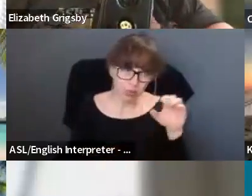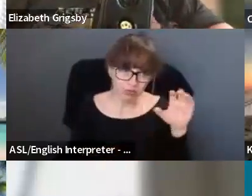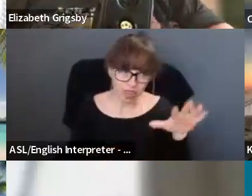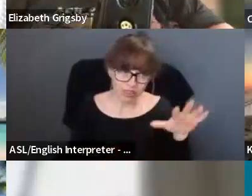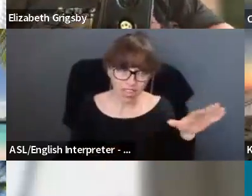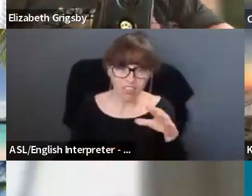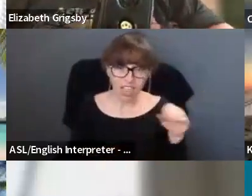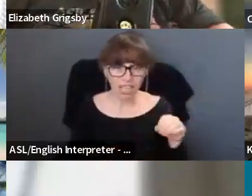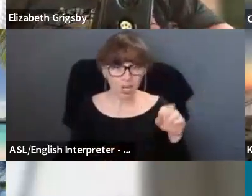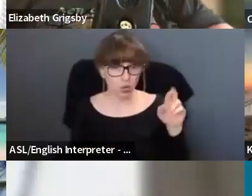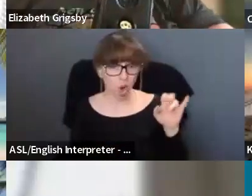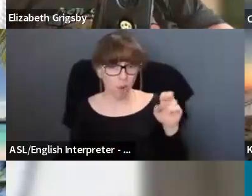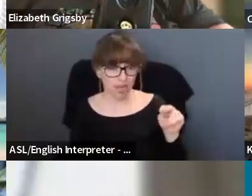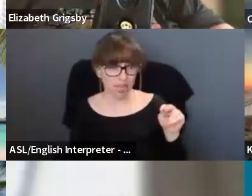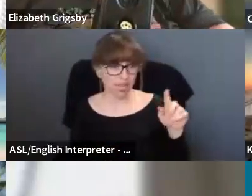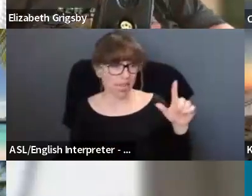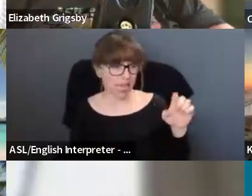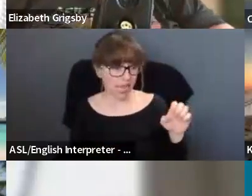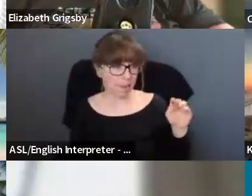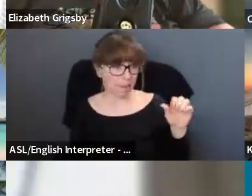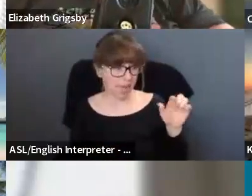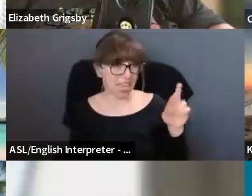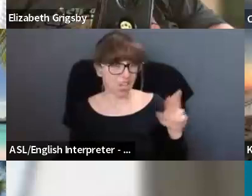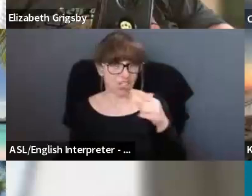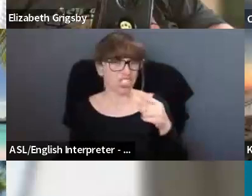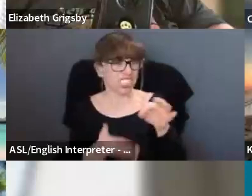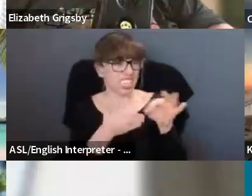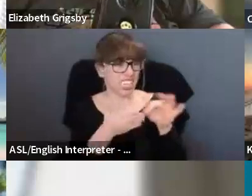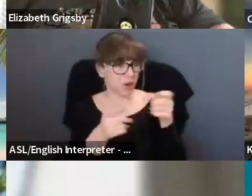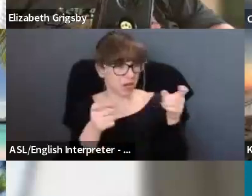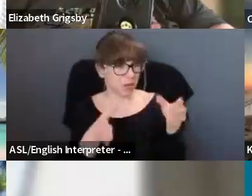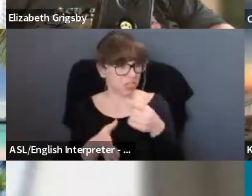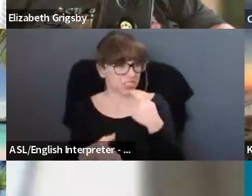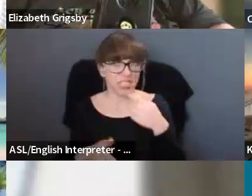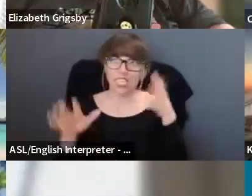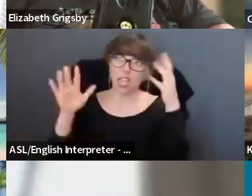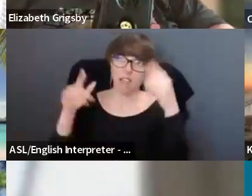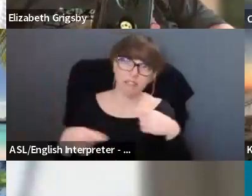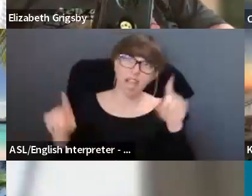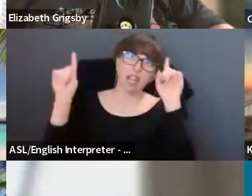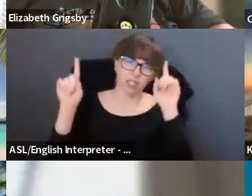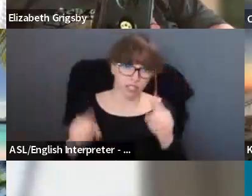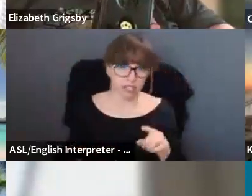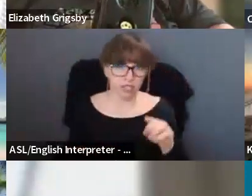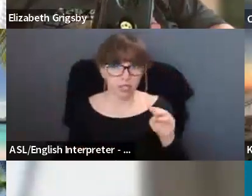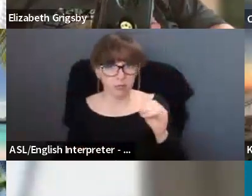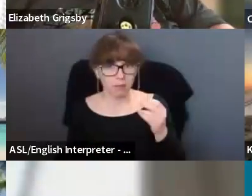and Robin LeMay, our accounting manager, sent me a message saying, "Yay, we finally have them." So, like, Michelle's staff want to get